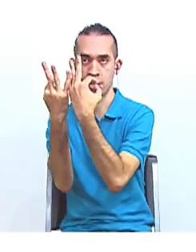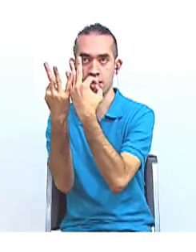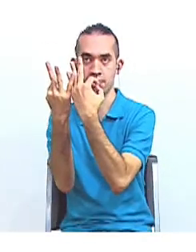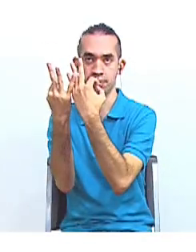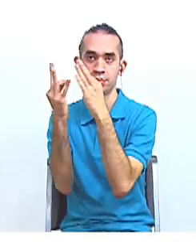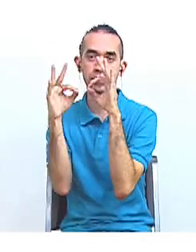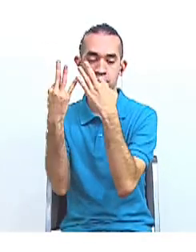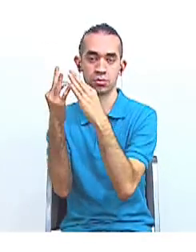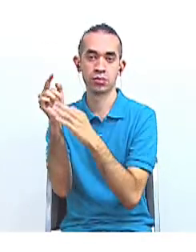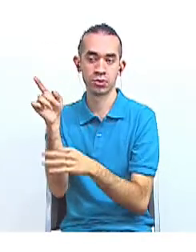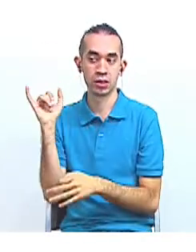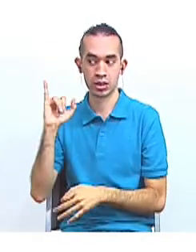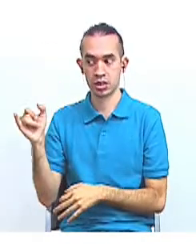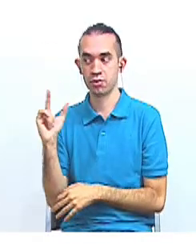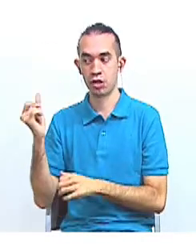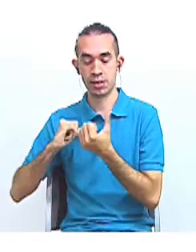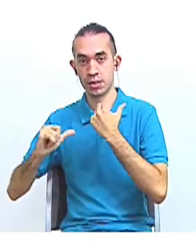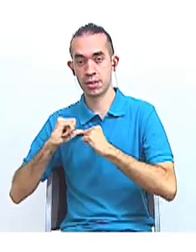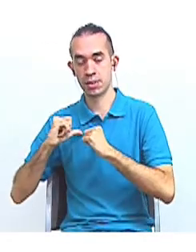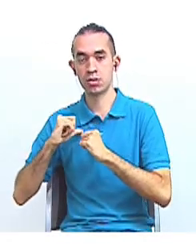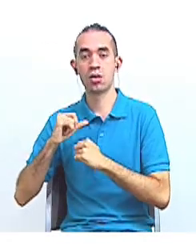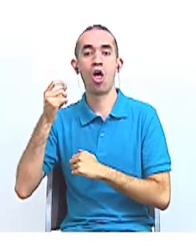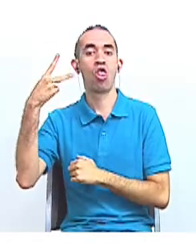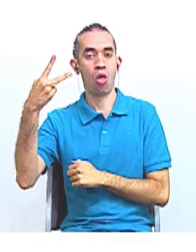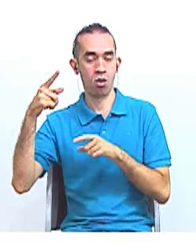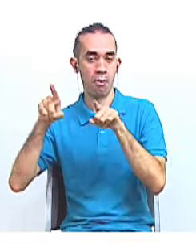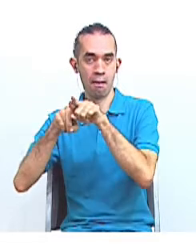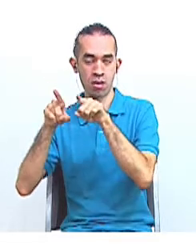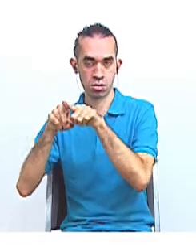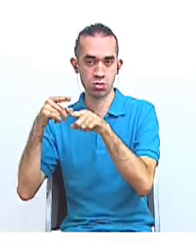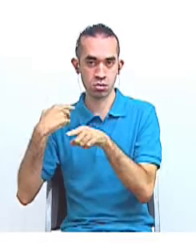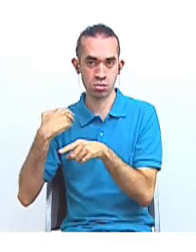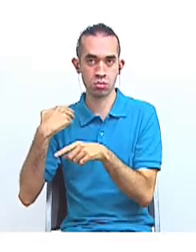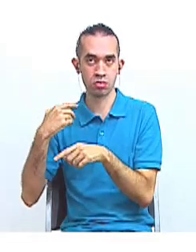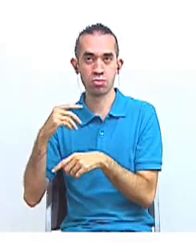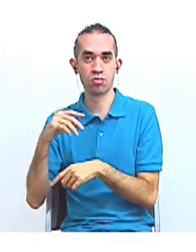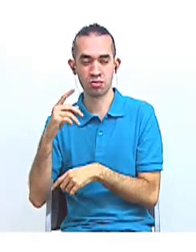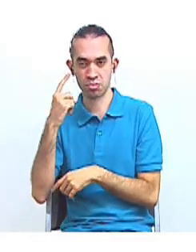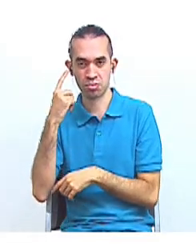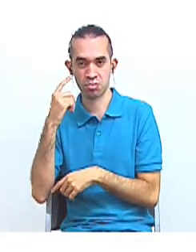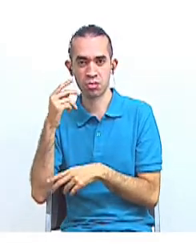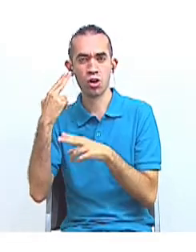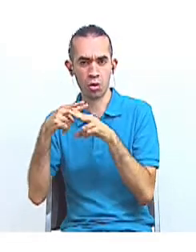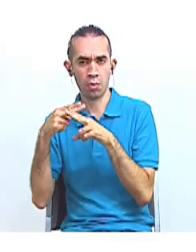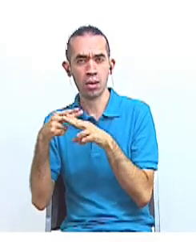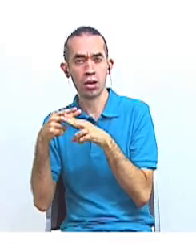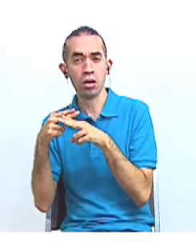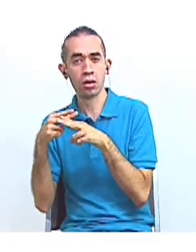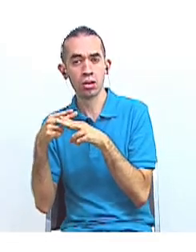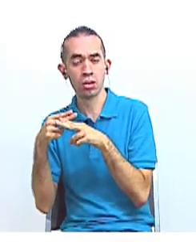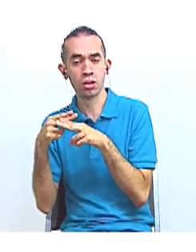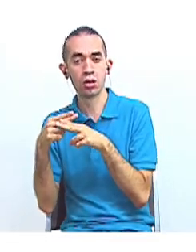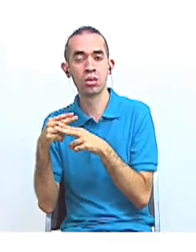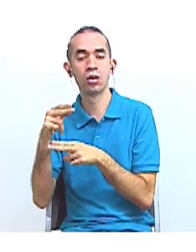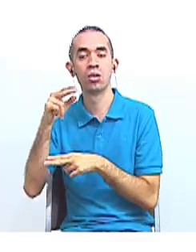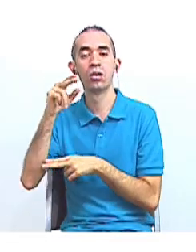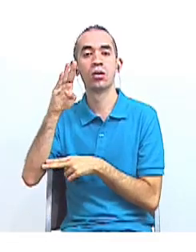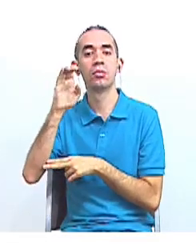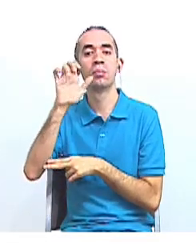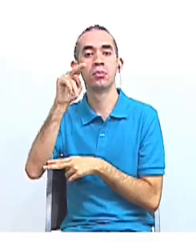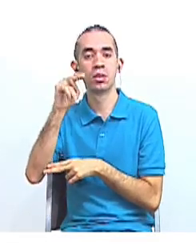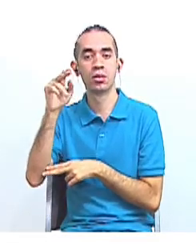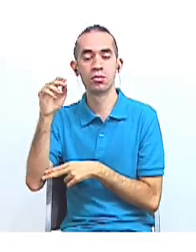learned that Jennifer Lawrence has 2 brothers. Did you get the names? So their names are Ben